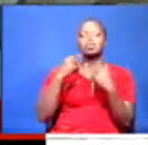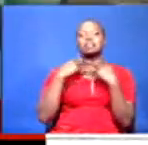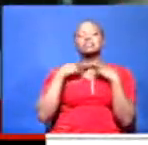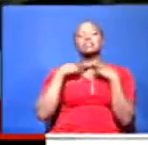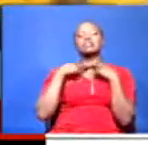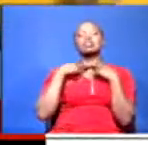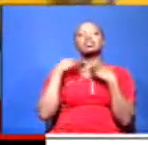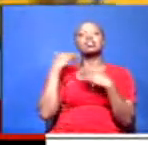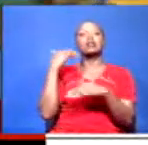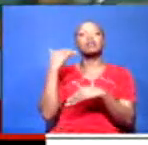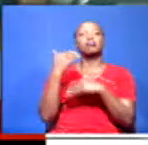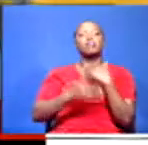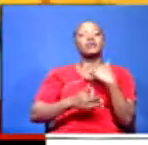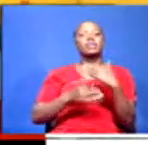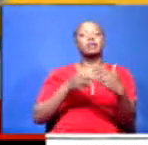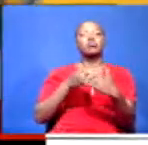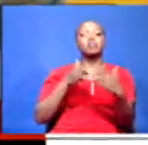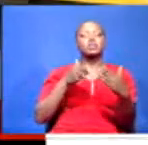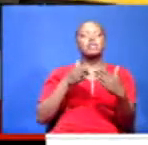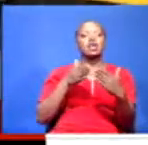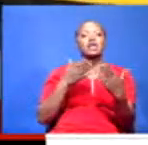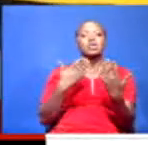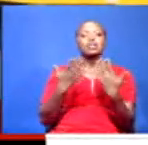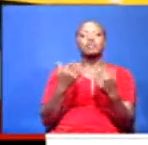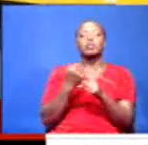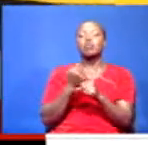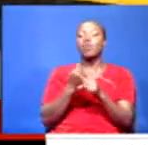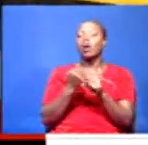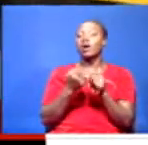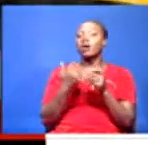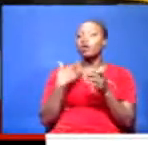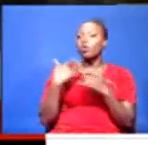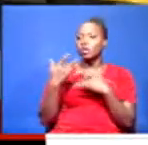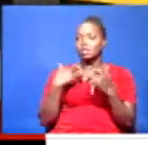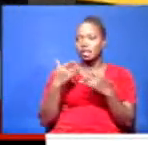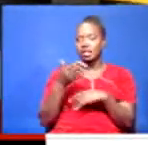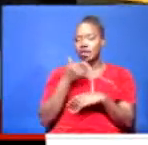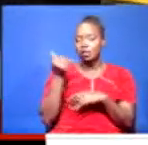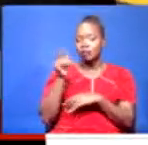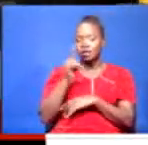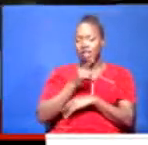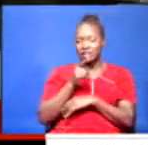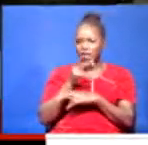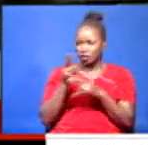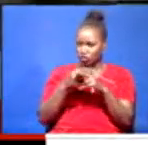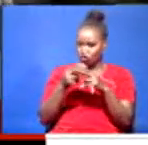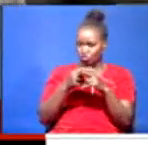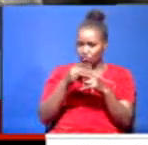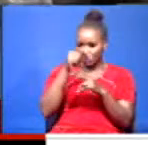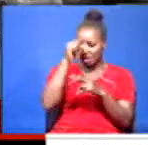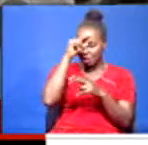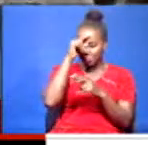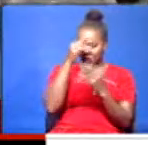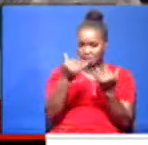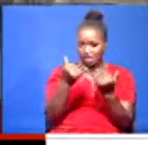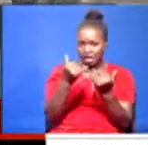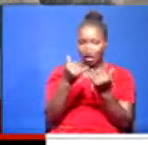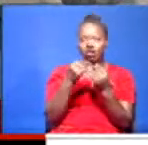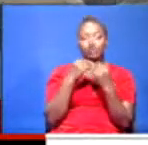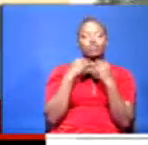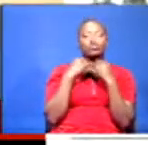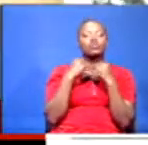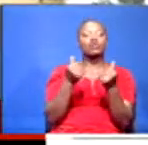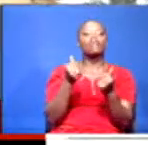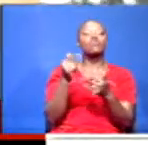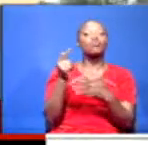border post due to the paperwork issues. Better days may be in the offing as the government has now resolved the paperwork